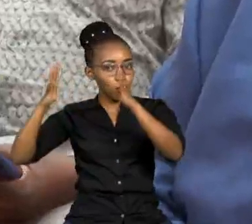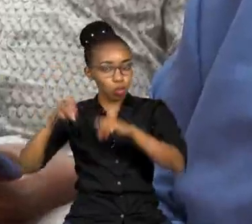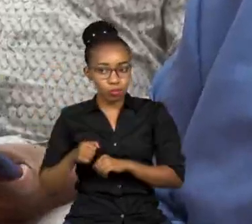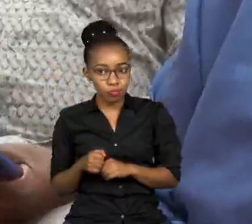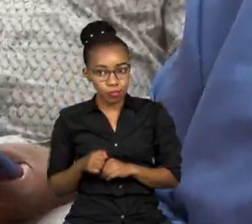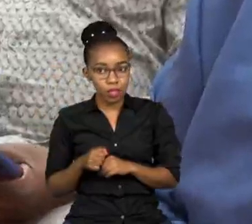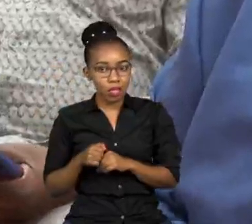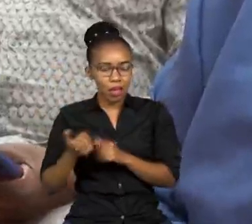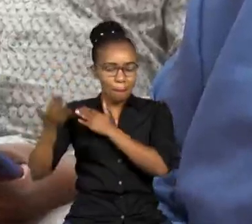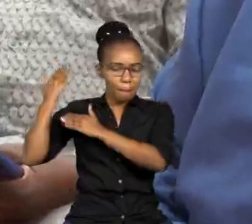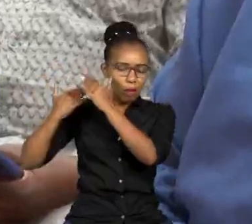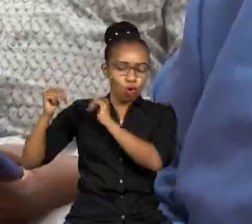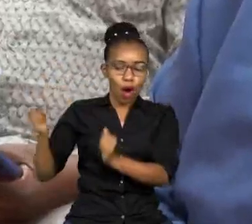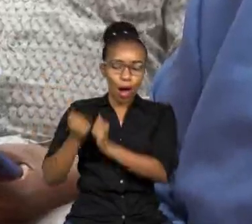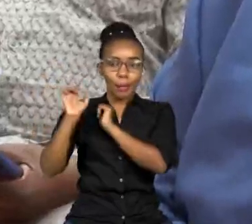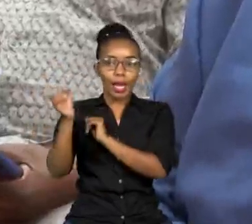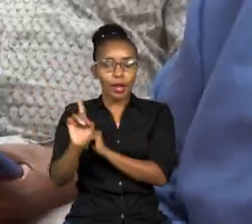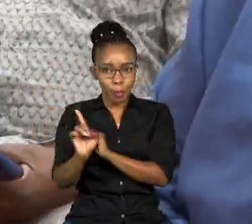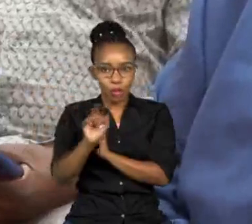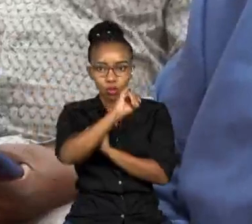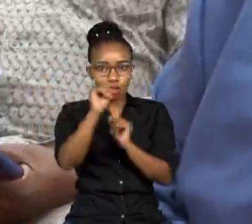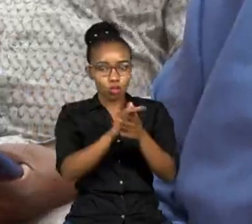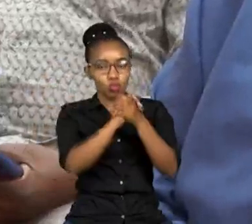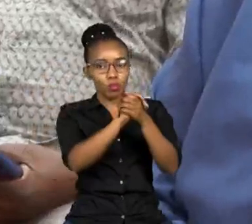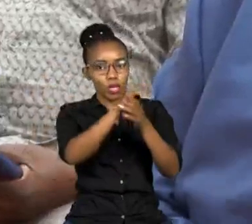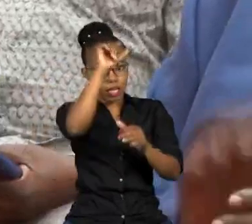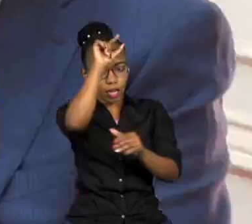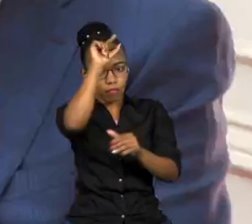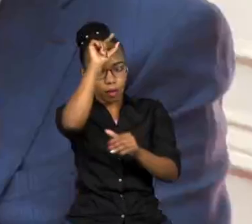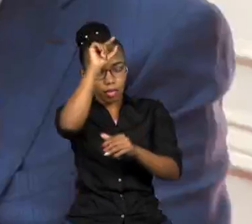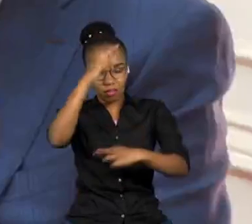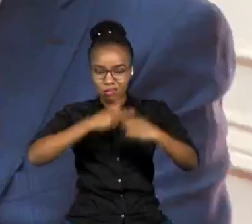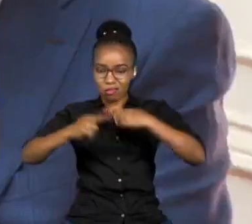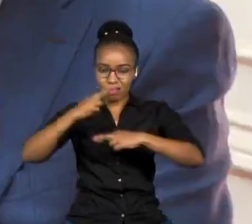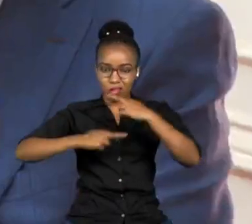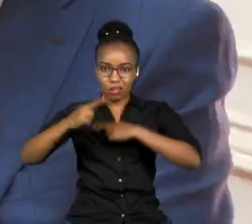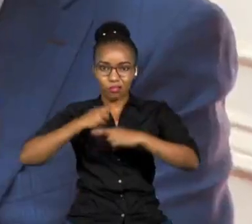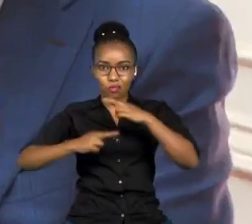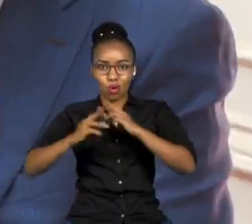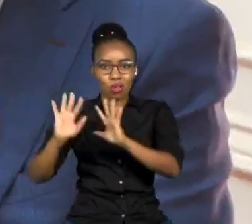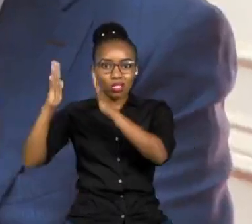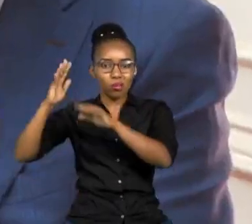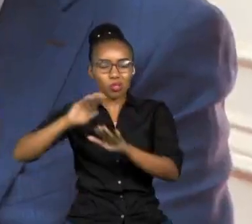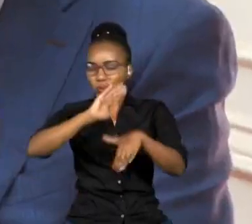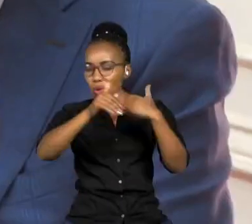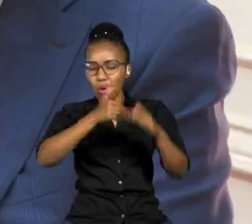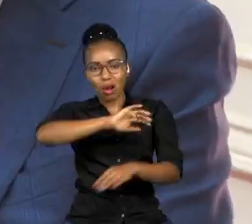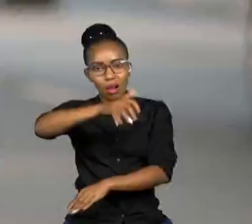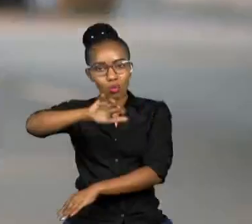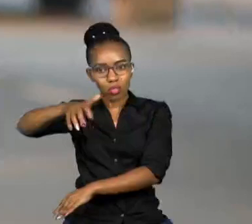which were traditionally in Nairobi until the Jubilee regime revised the trend to rotate the celebrations in